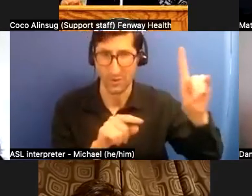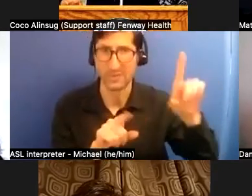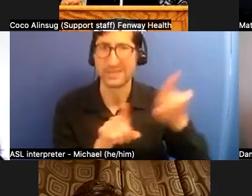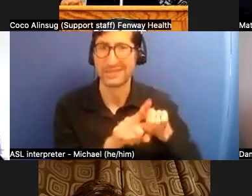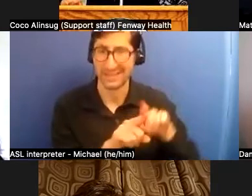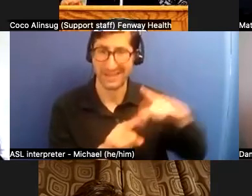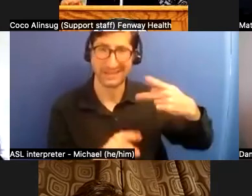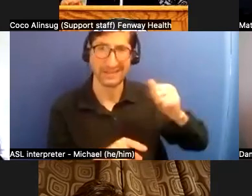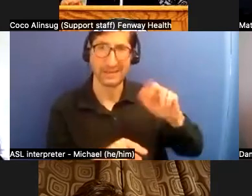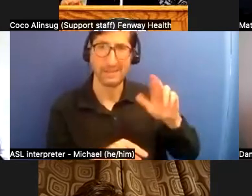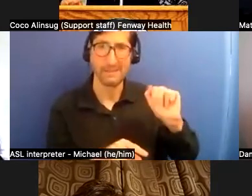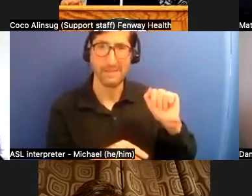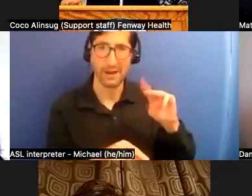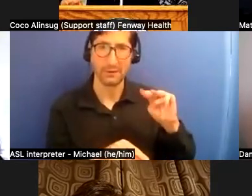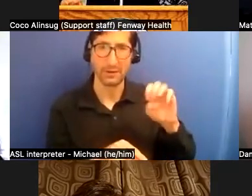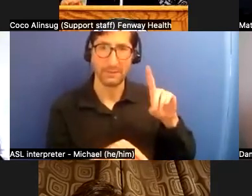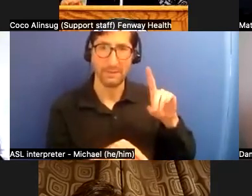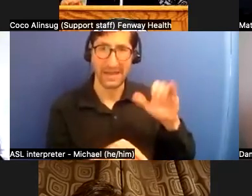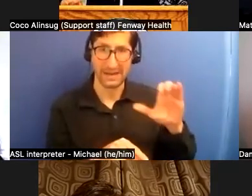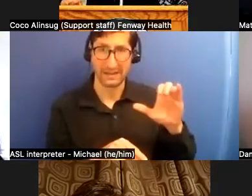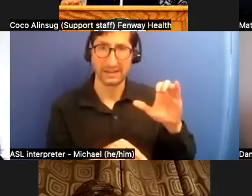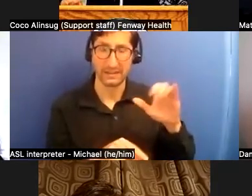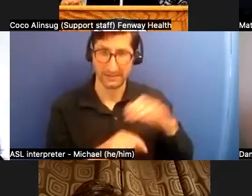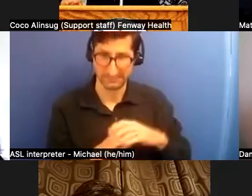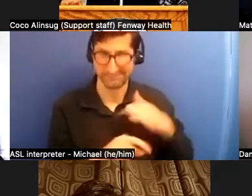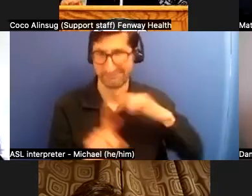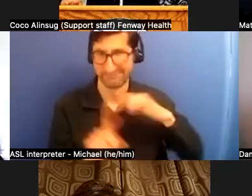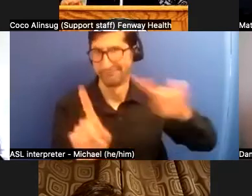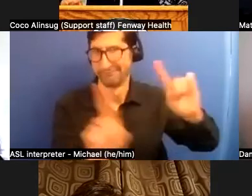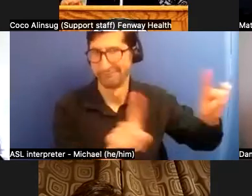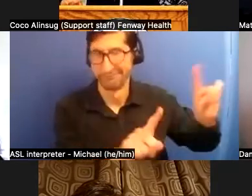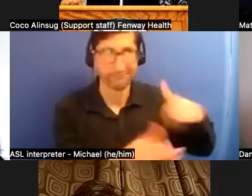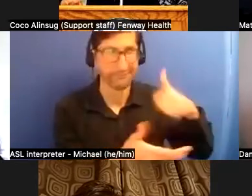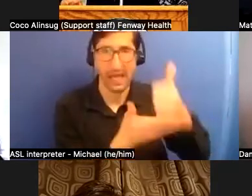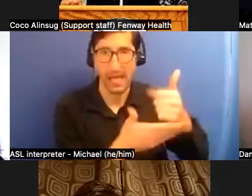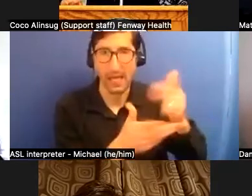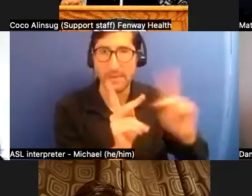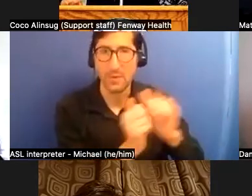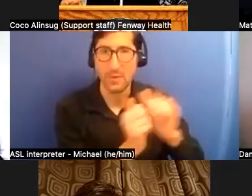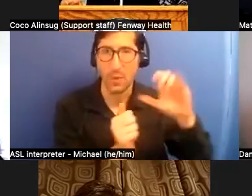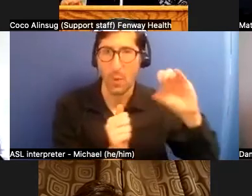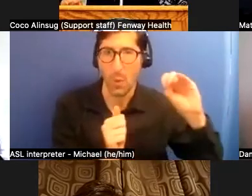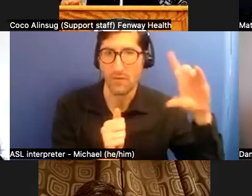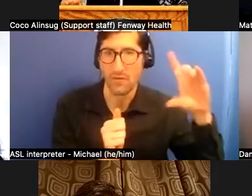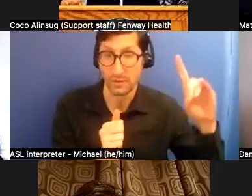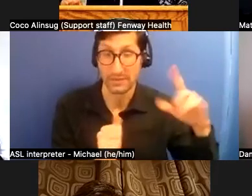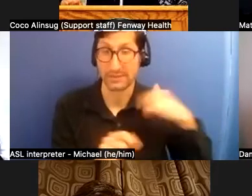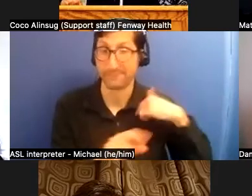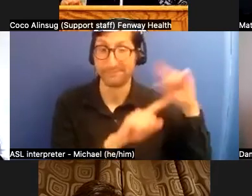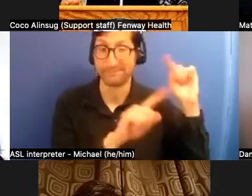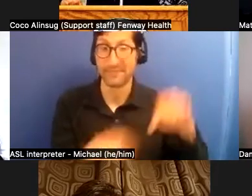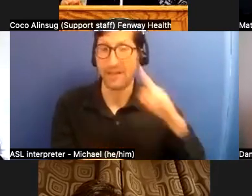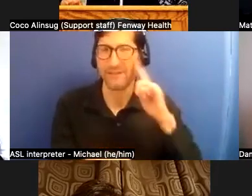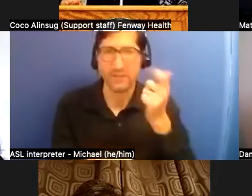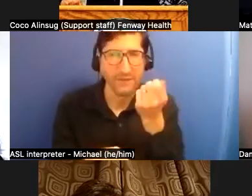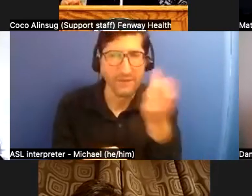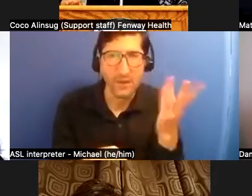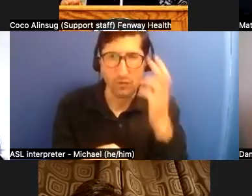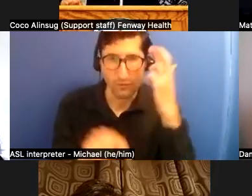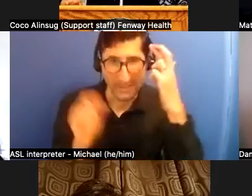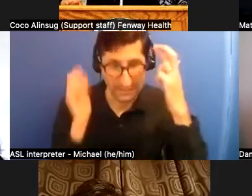I'm here for a couple of big reasons. I guess the first is that I've told a lot of parents